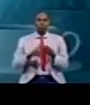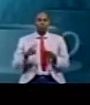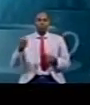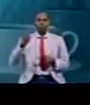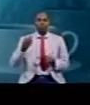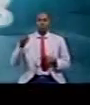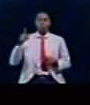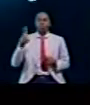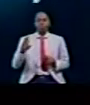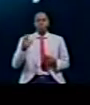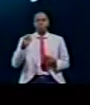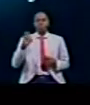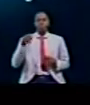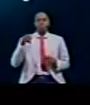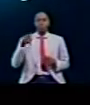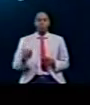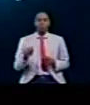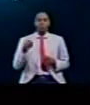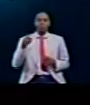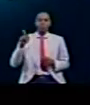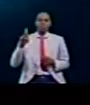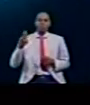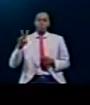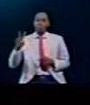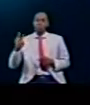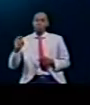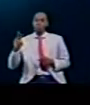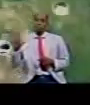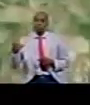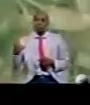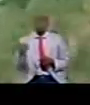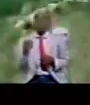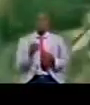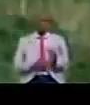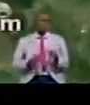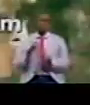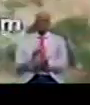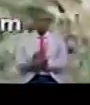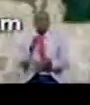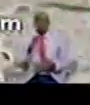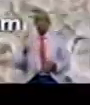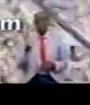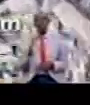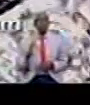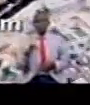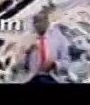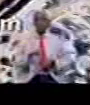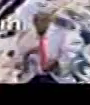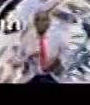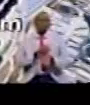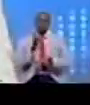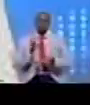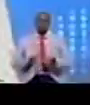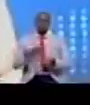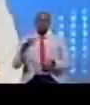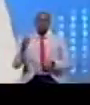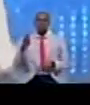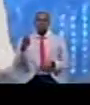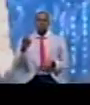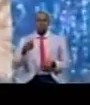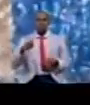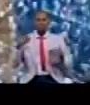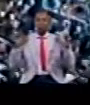pray. That little thing that our hands find to do, that God will breath upon them. God will